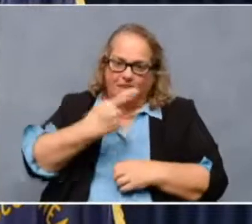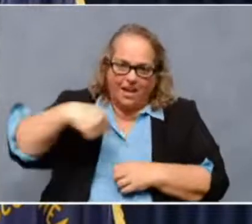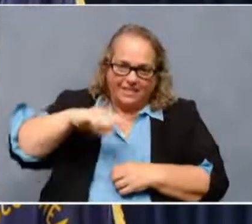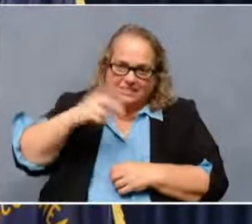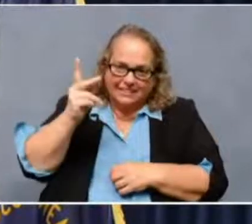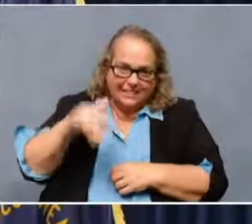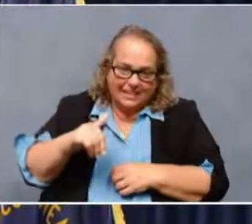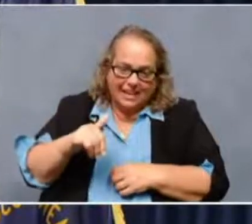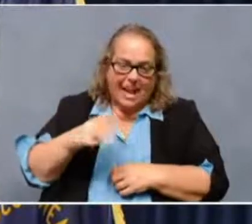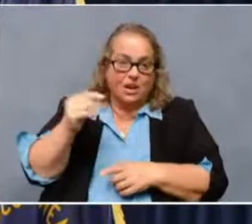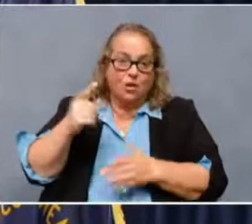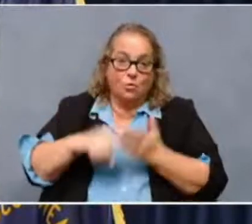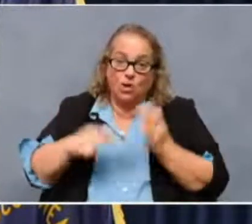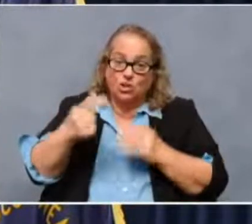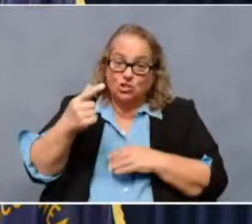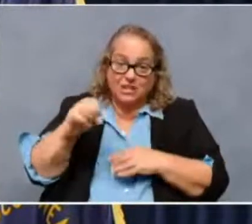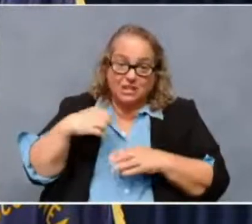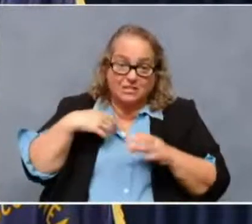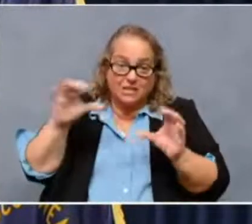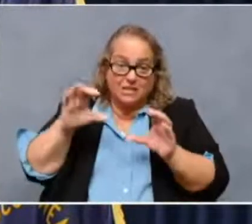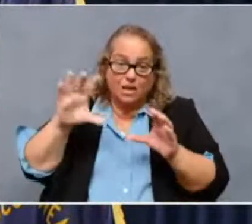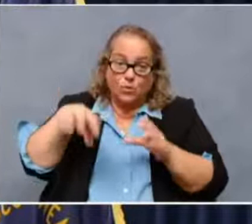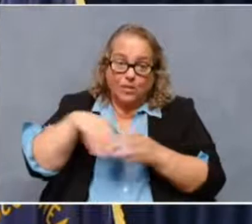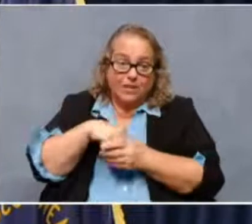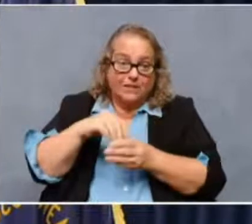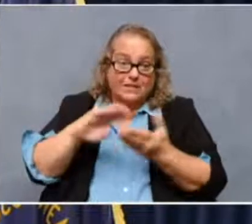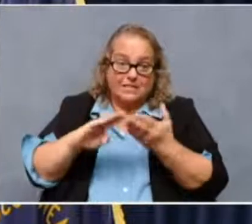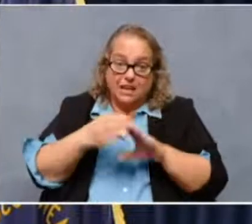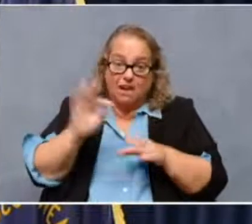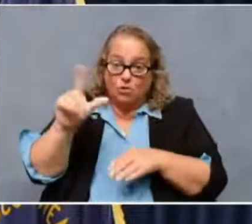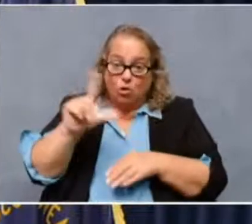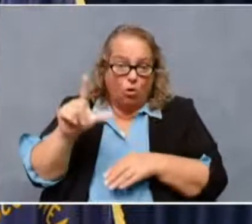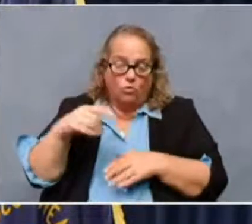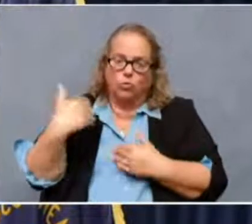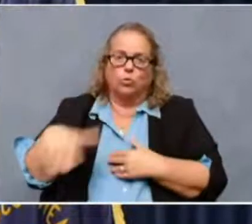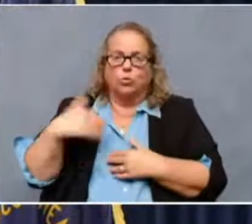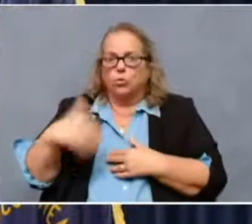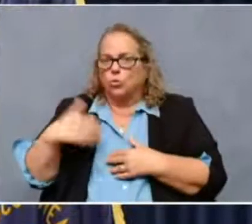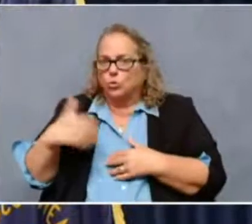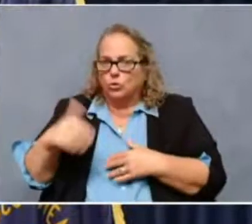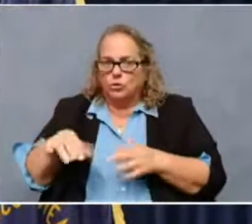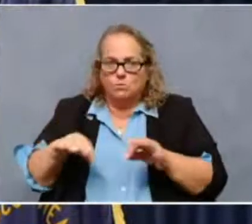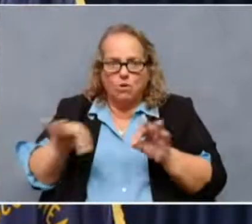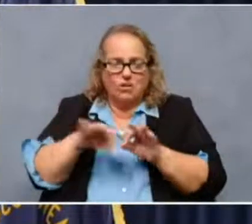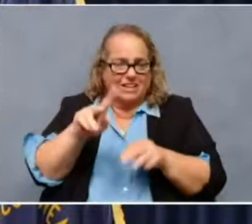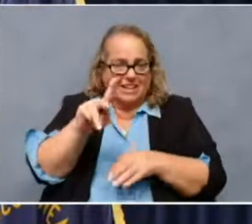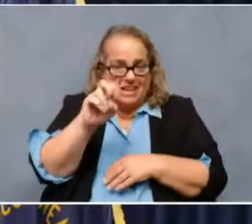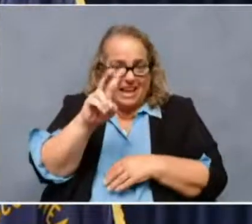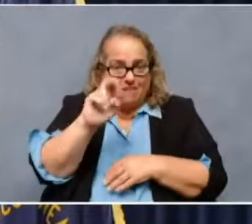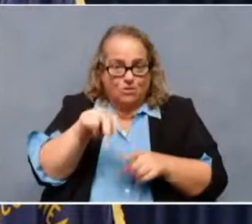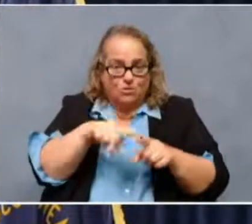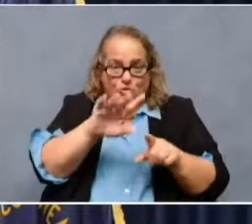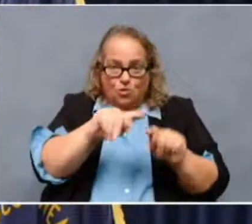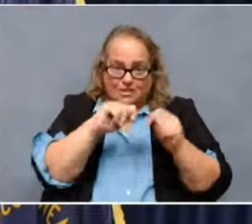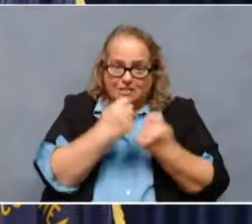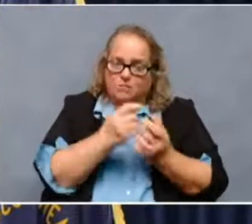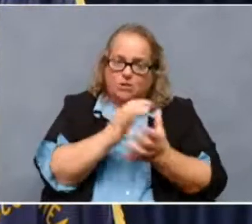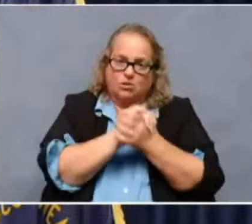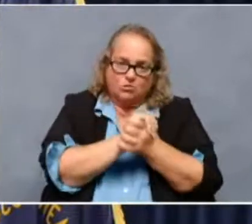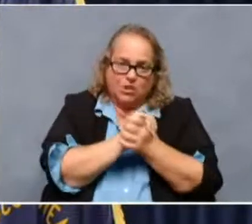done in the city of Louisville has been unbelievable. And so, Kevin, to your team, congrats. It's very